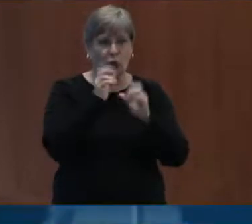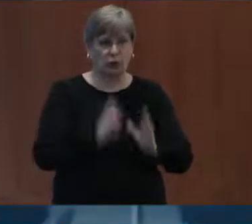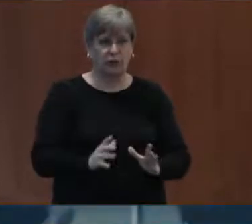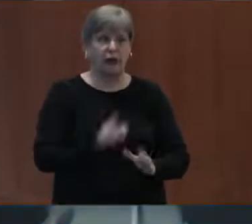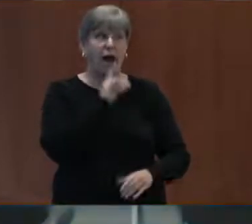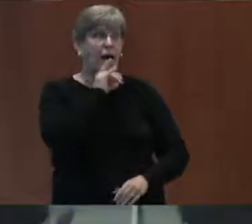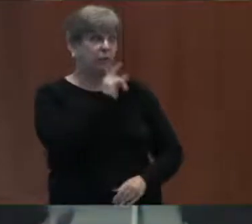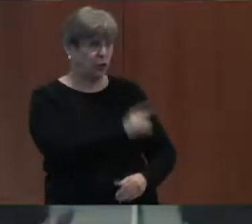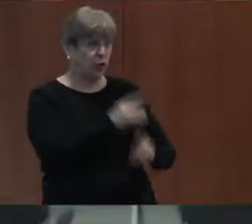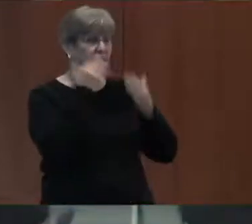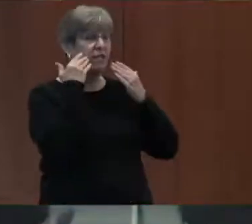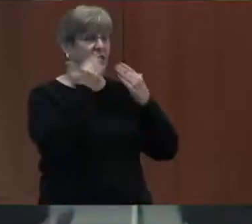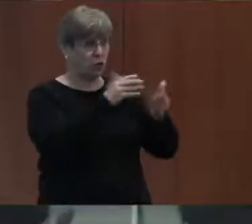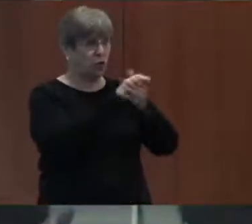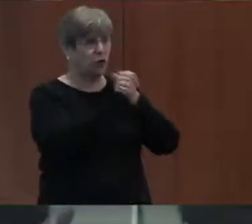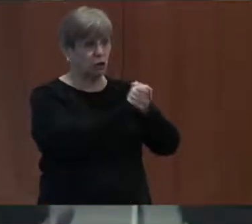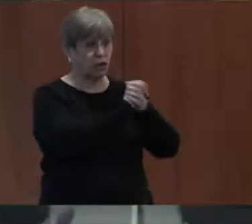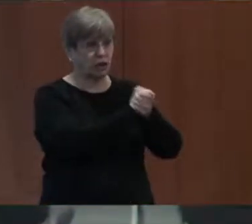them.